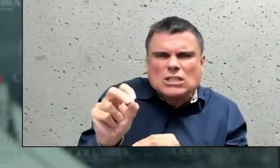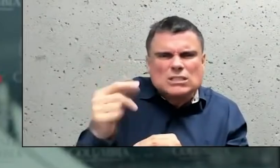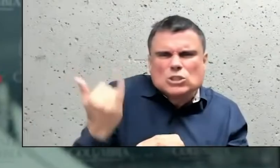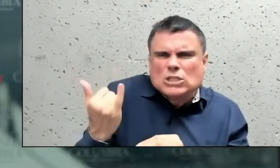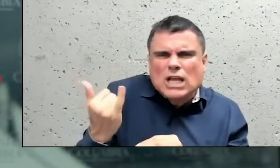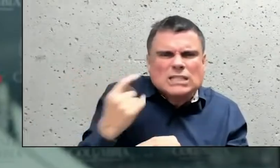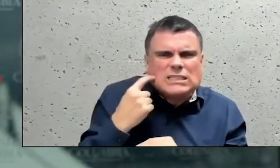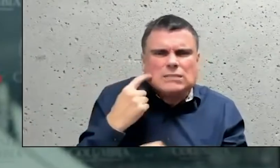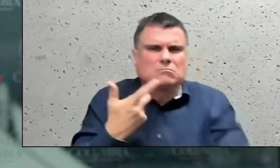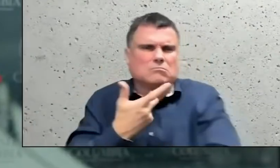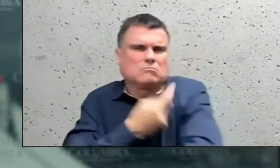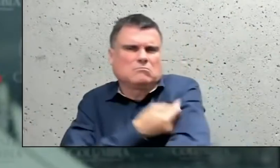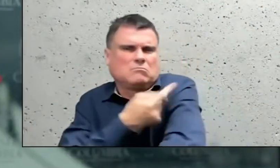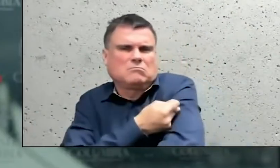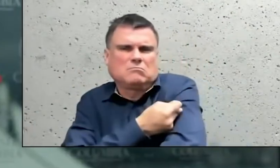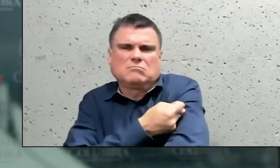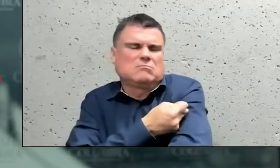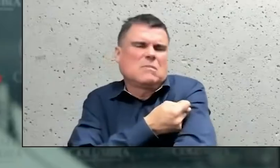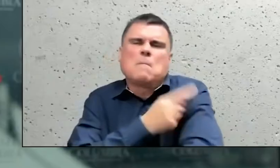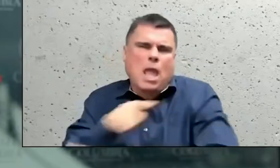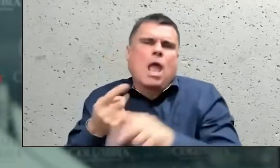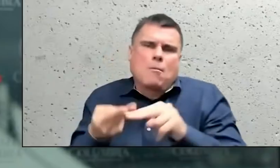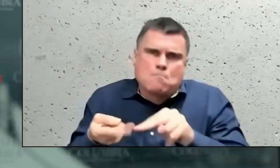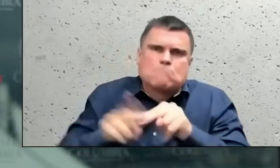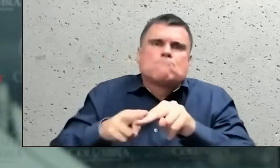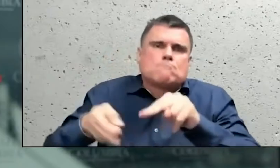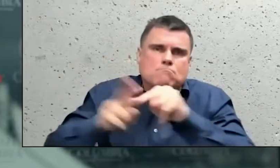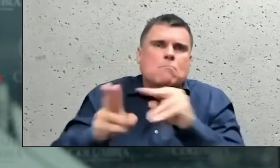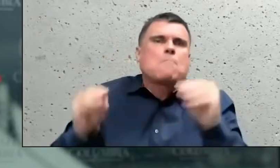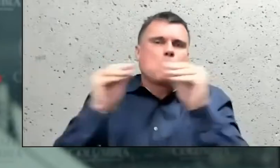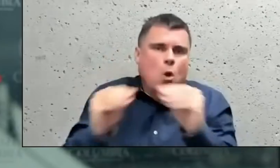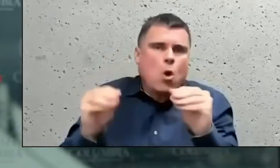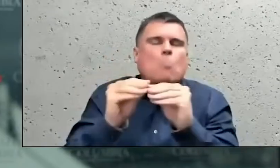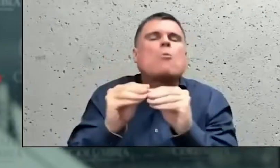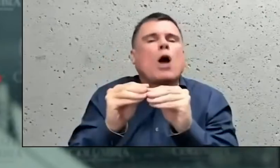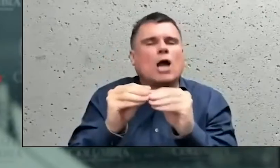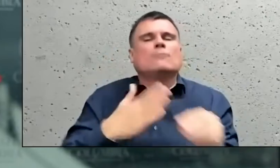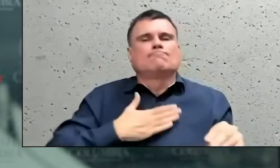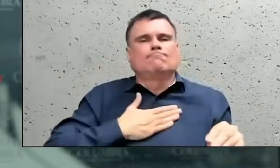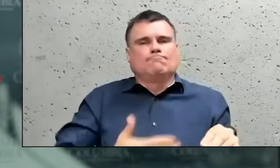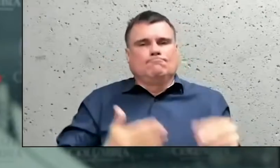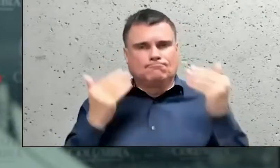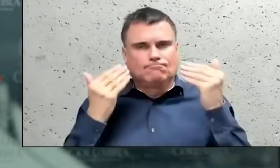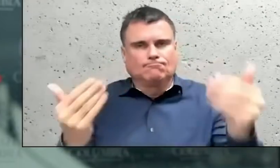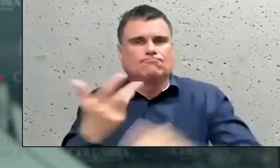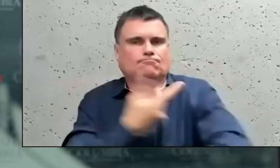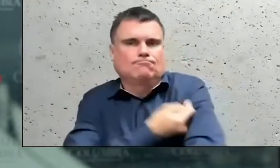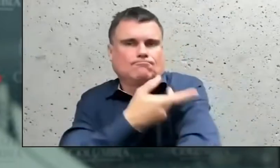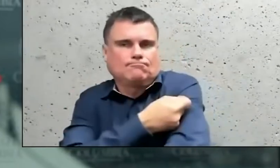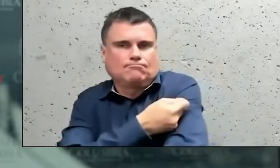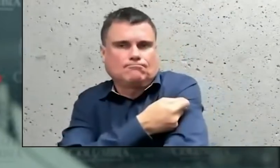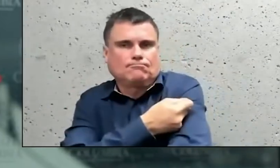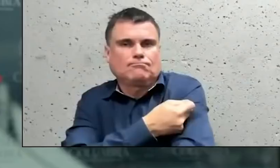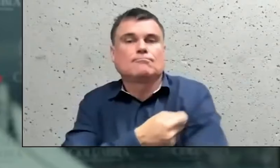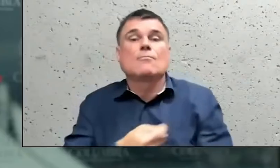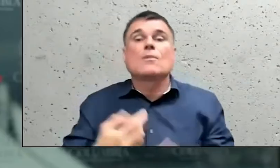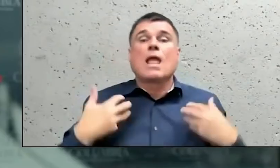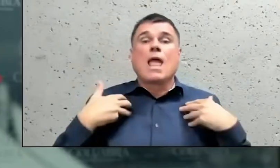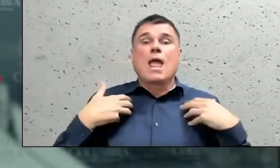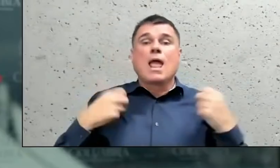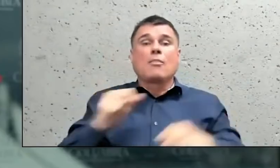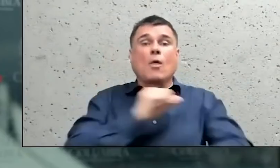to just briefly, and I note that by health authority, we're now, if you look at